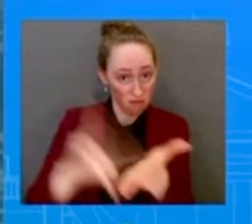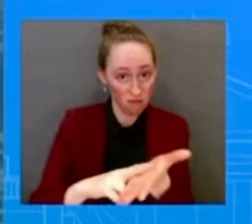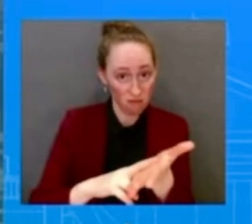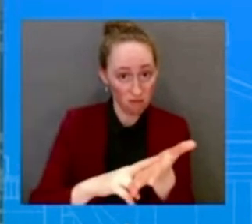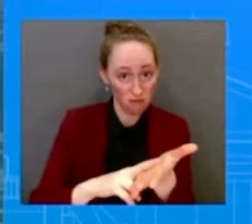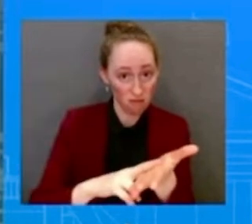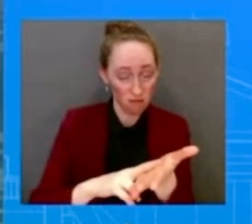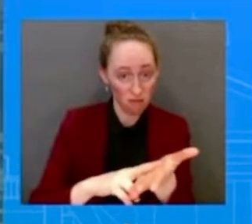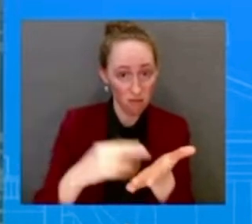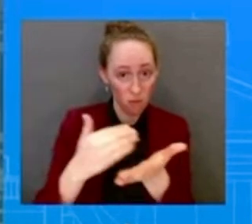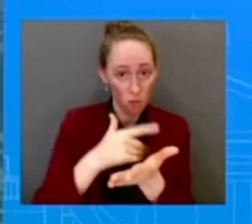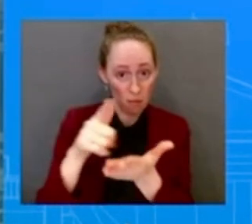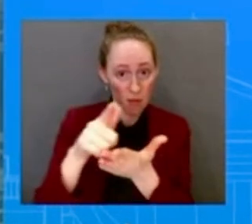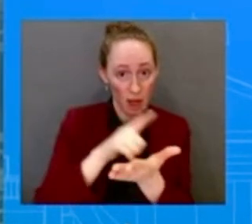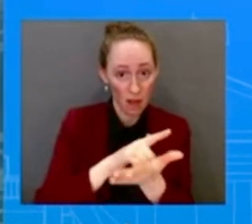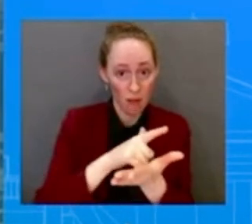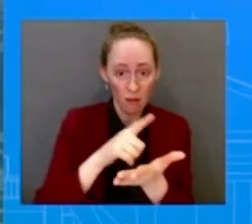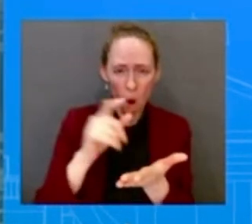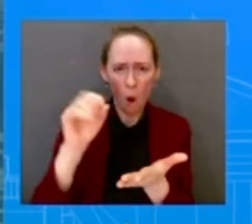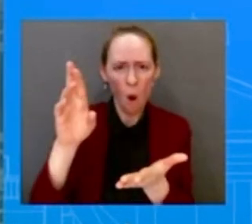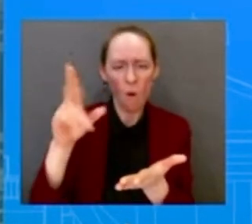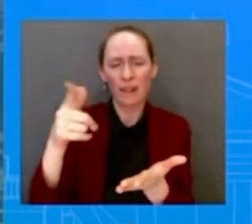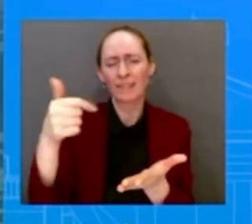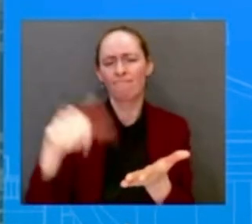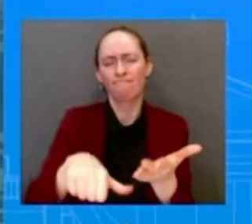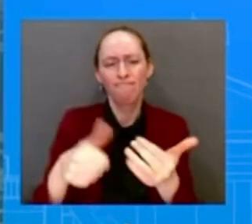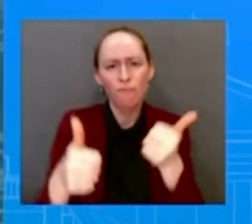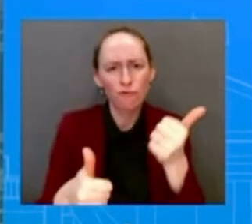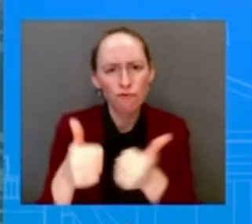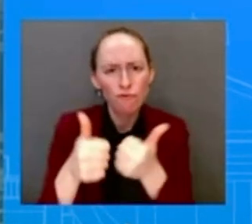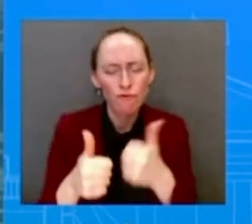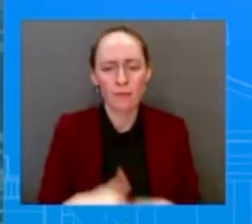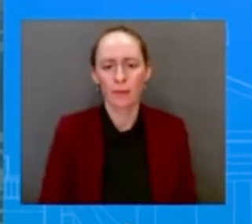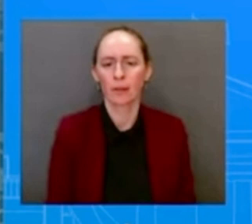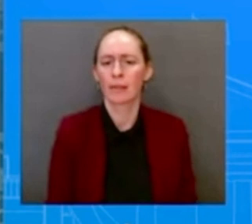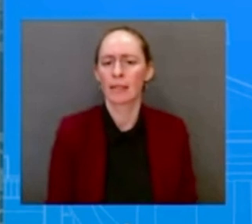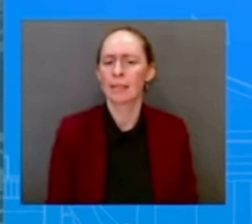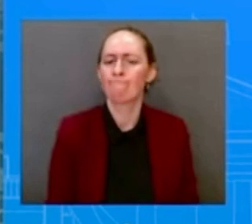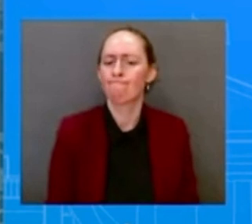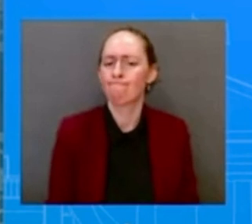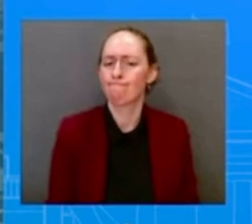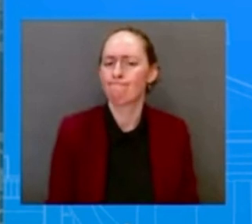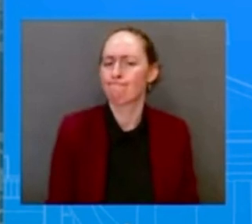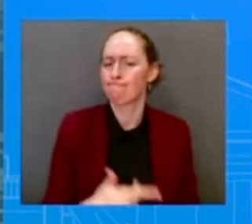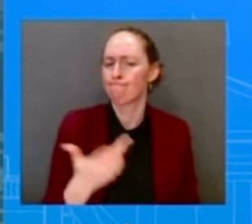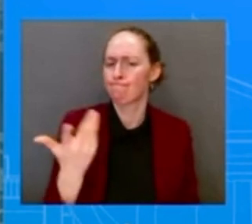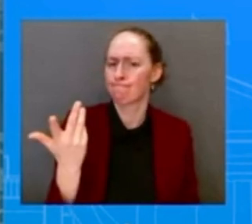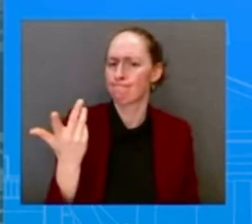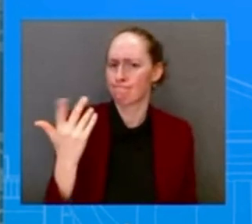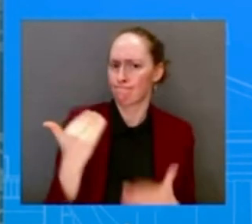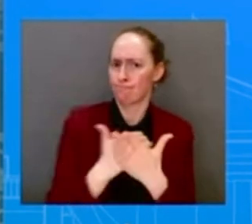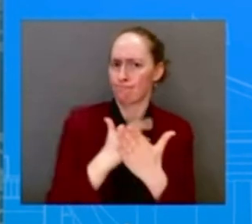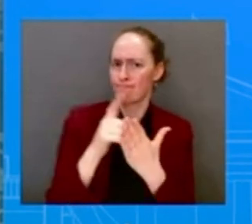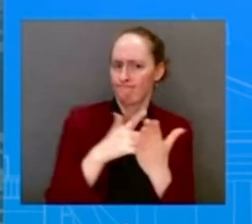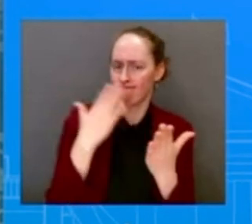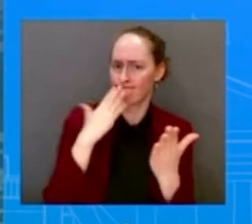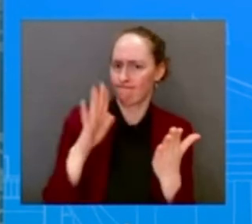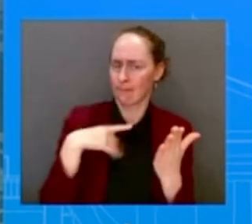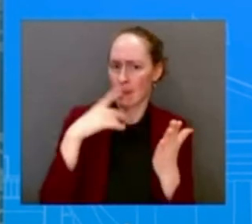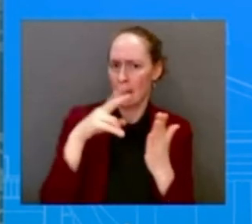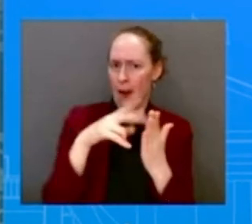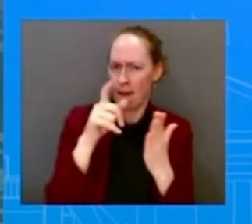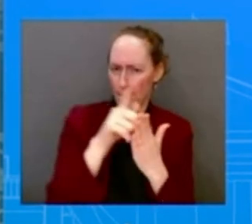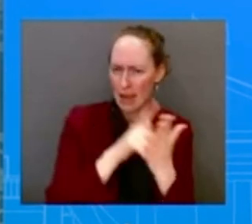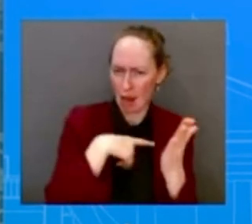that. I don't know that particular piece of legislation. This is the first time I'm hearing about it. So once I get back to the team, we'll have an answer for you.